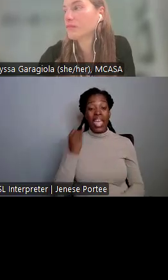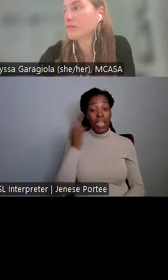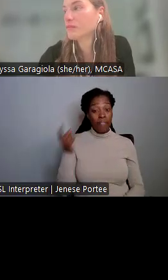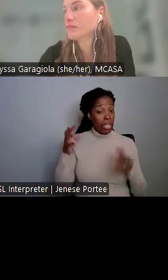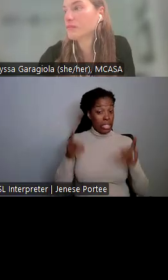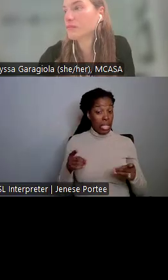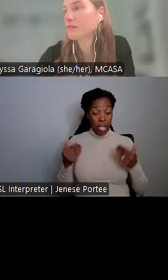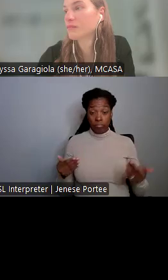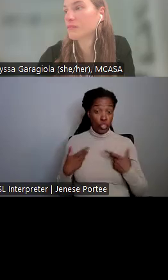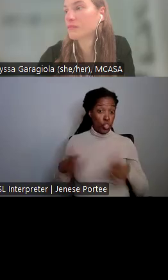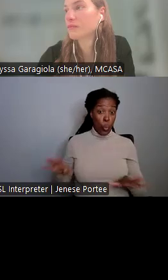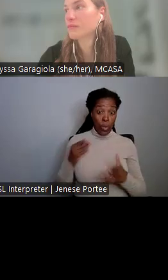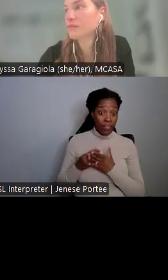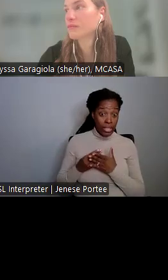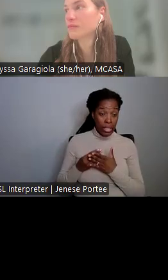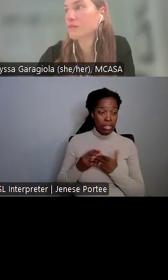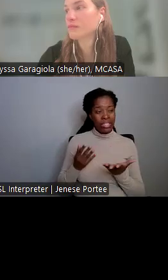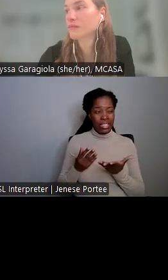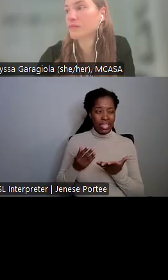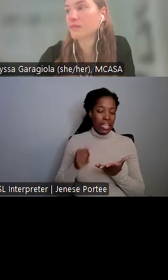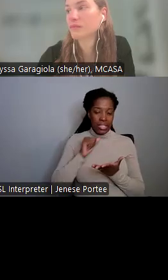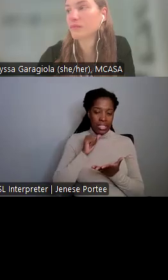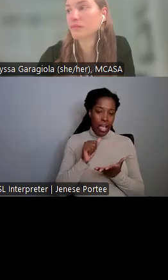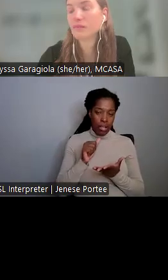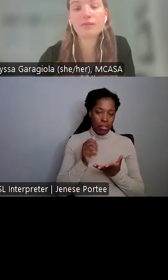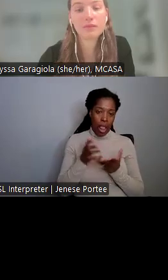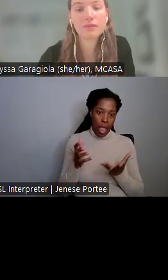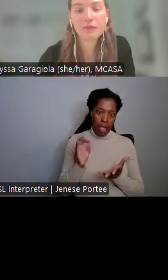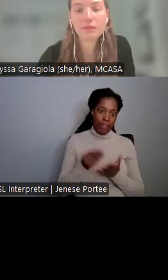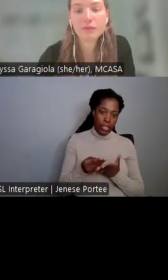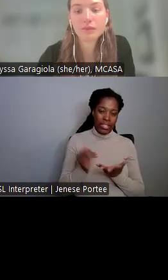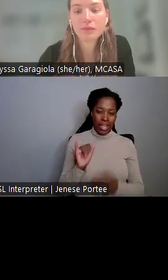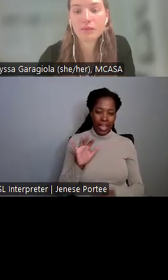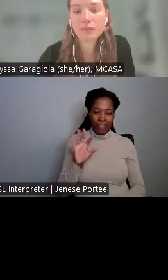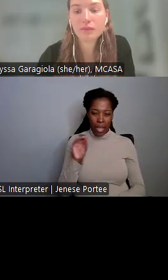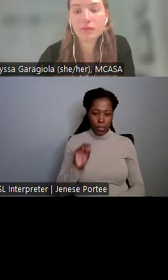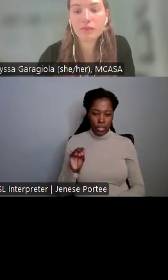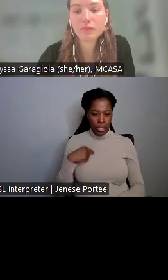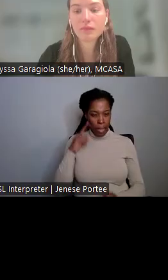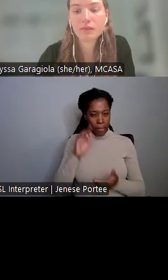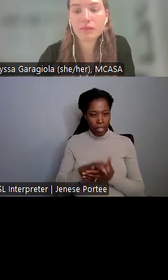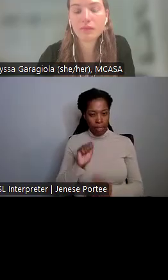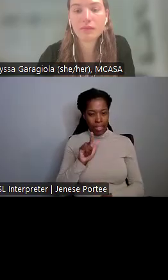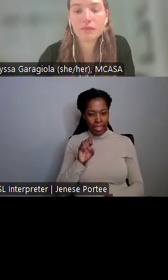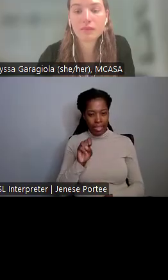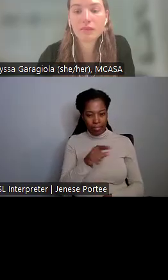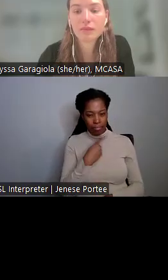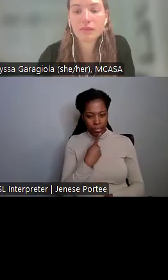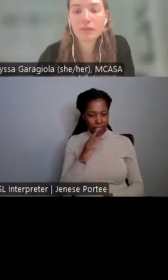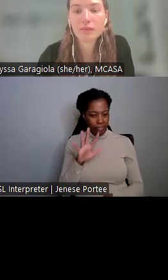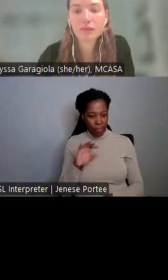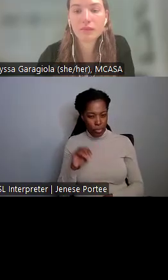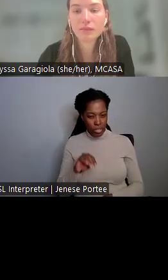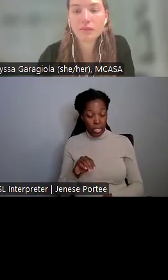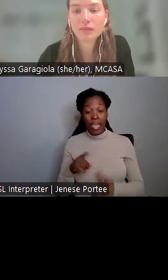that, it's not a lot of funding either. It's only like 5%, I think Alyssa said. Then the federal government doesn't have a lot